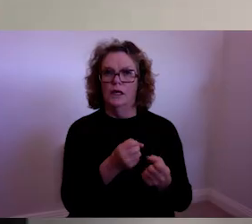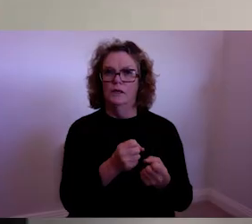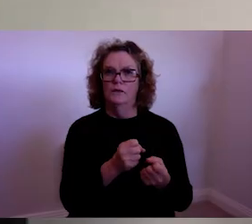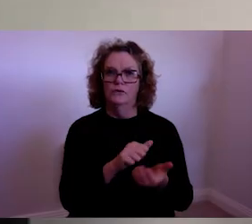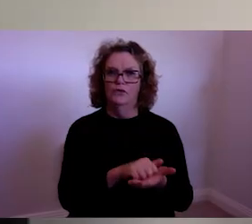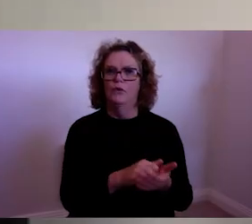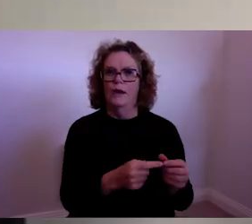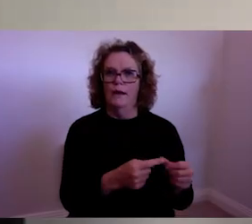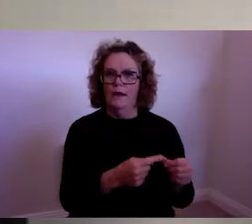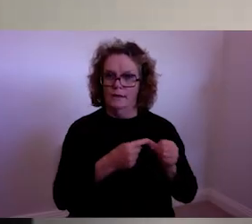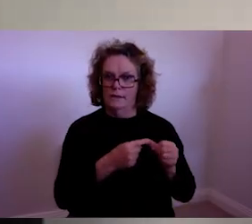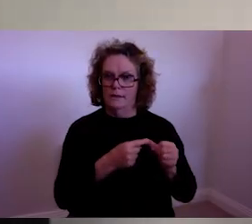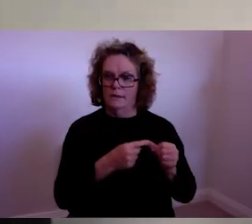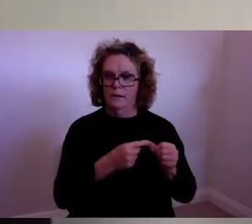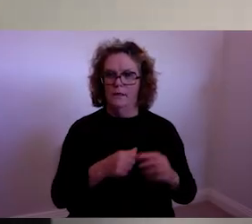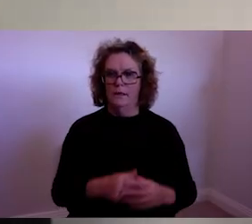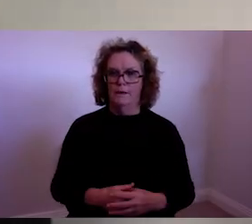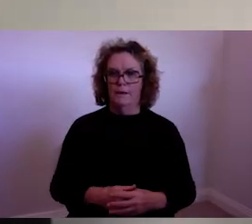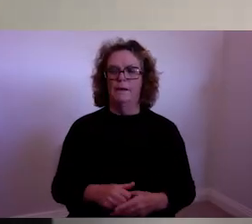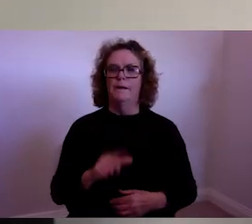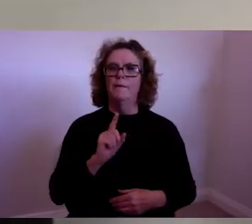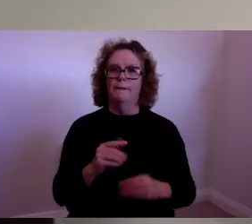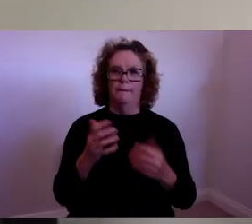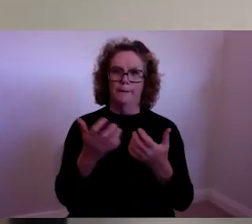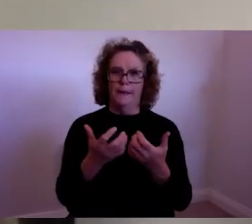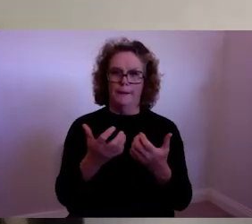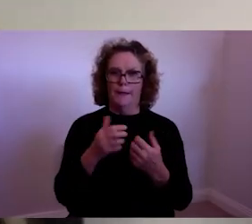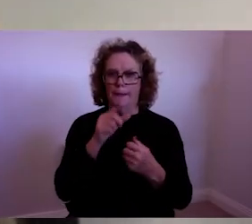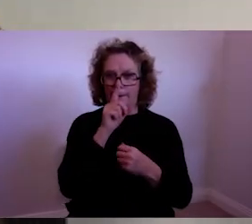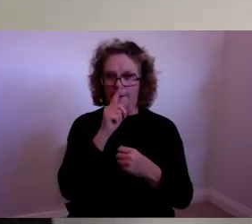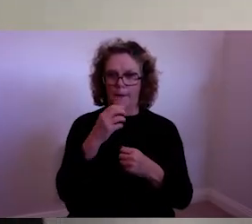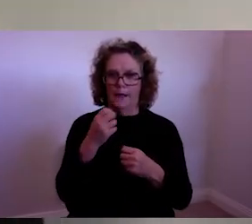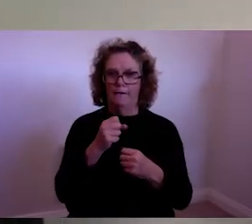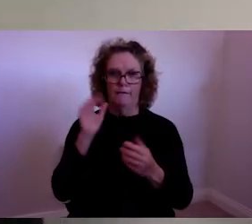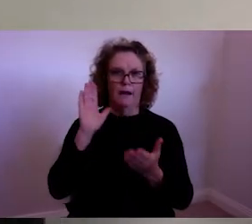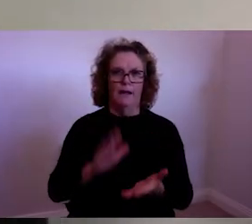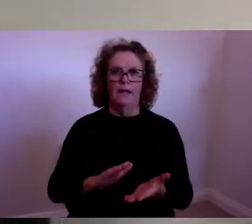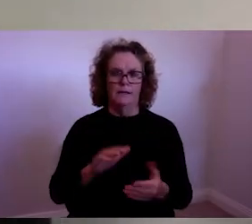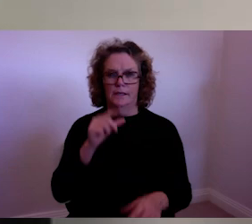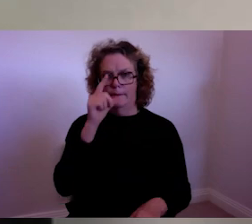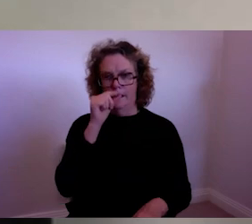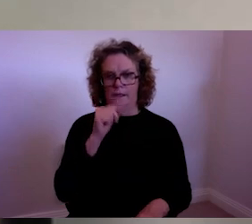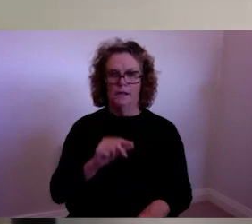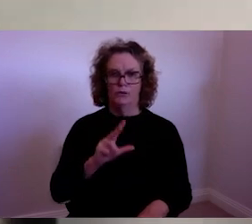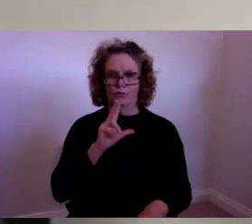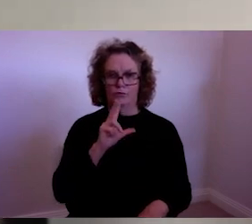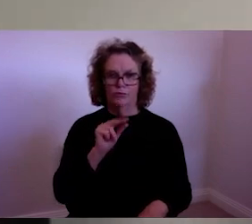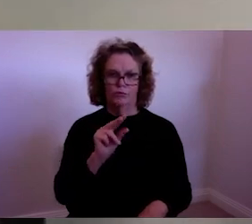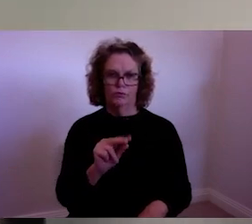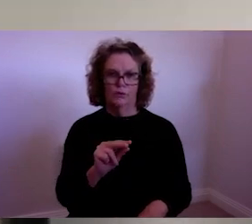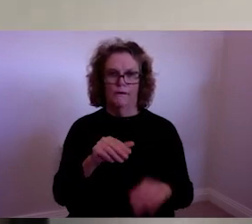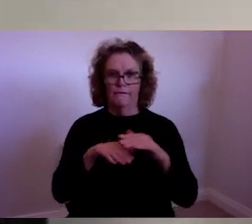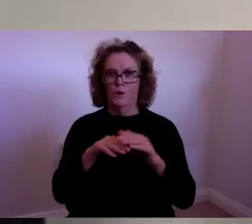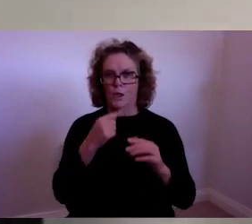our patients. But there are many, many people who have less abilities to speak in sentences, but